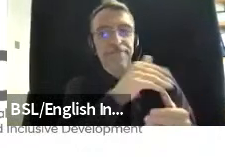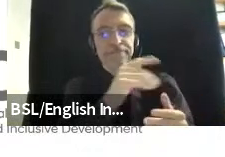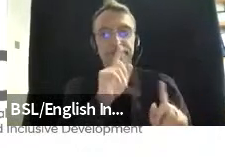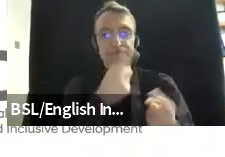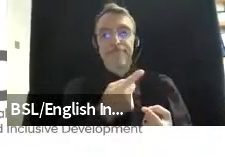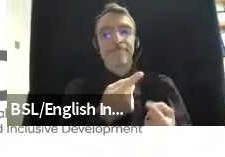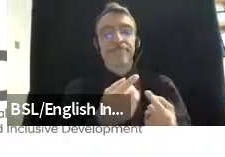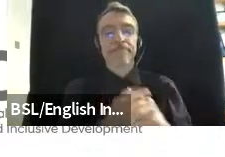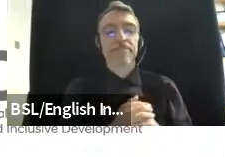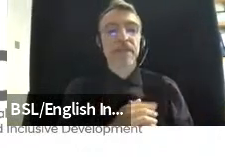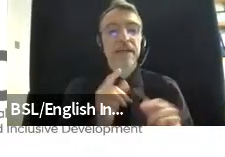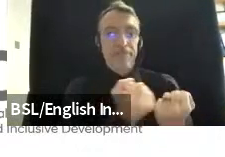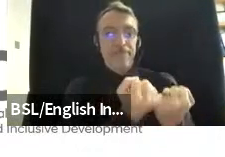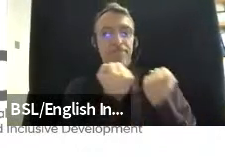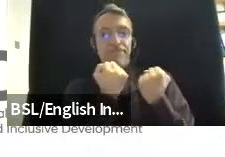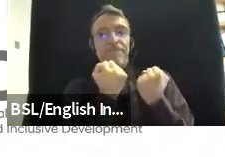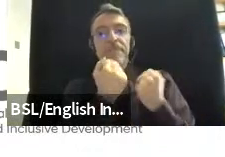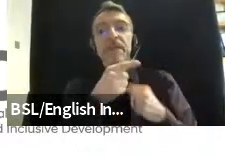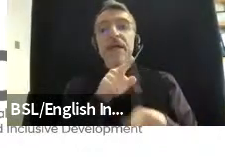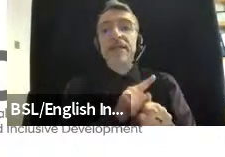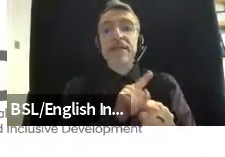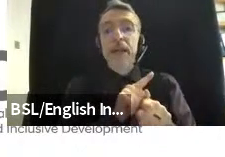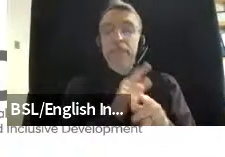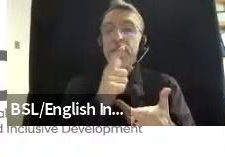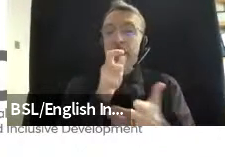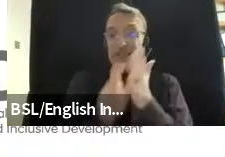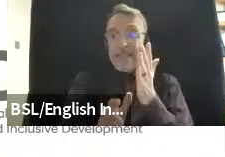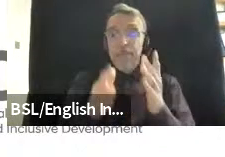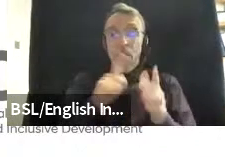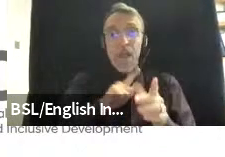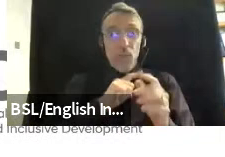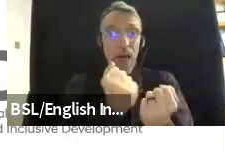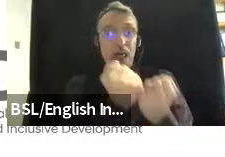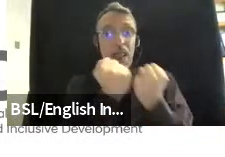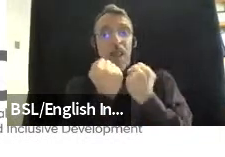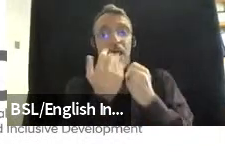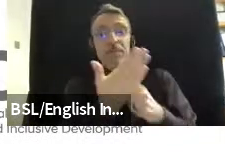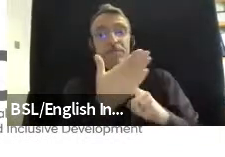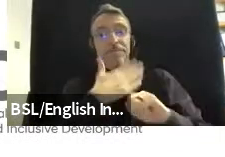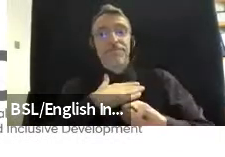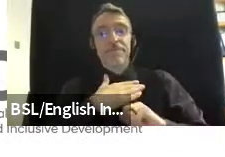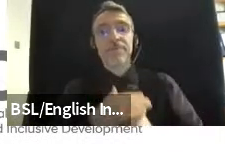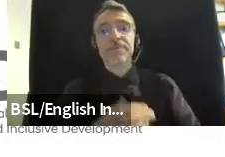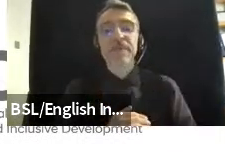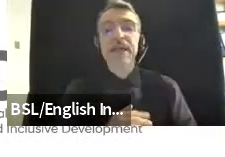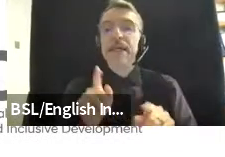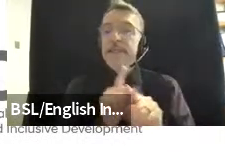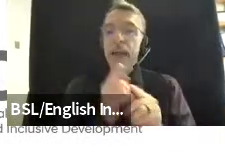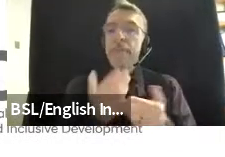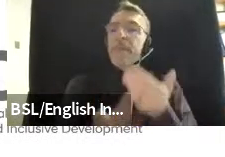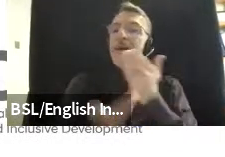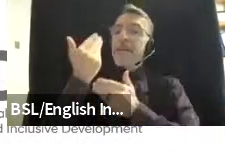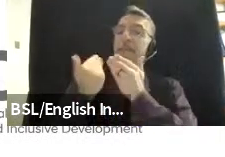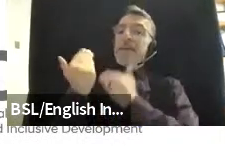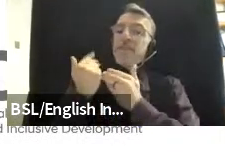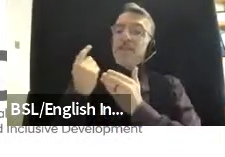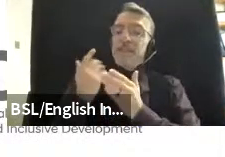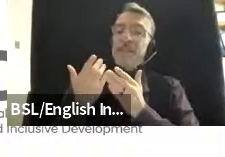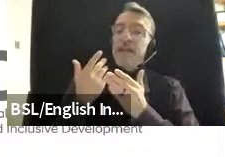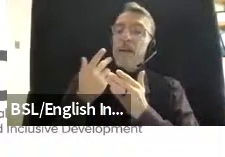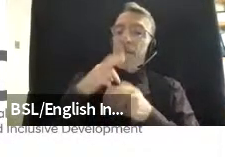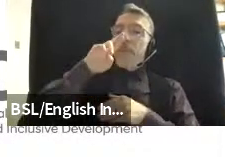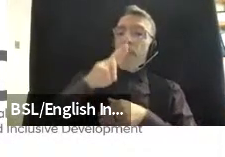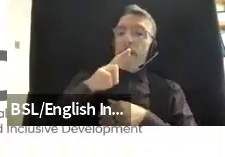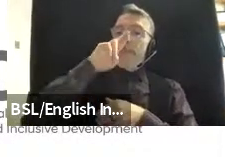as well as direct discrimination on the basis of disability. In some cases, previous exclusion and difficulties have